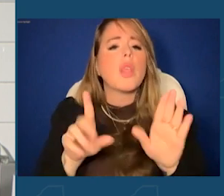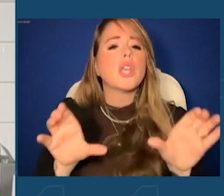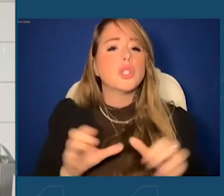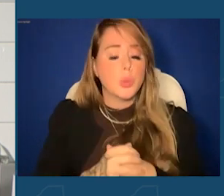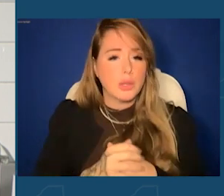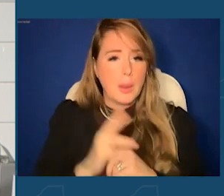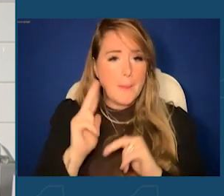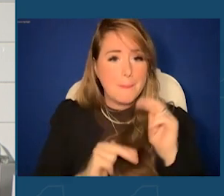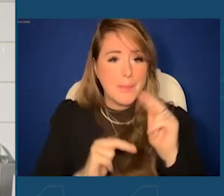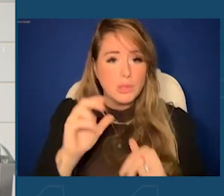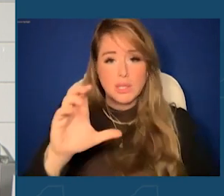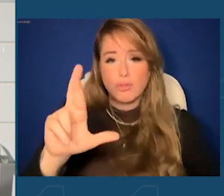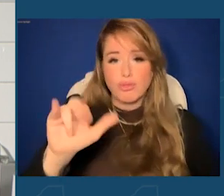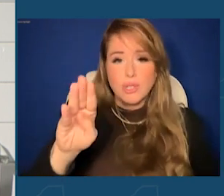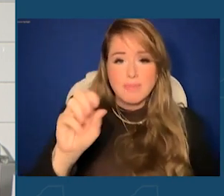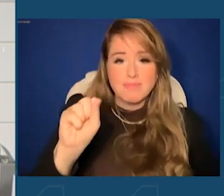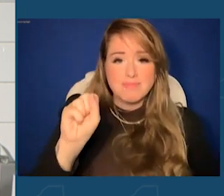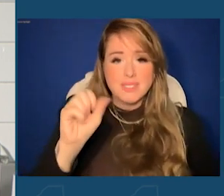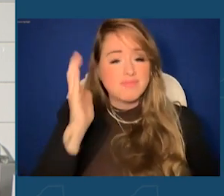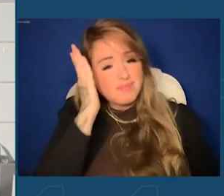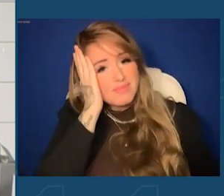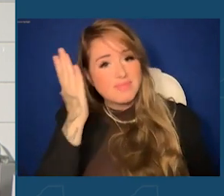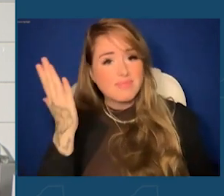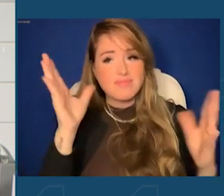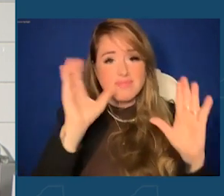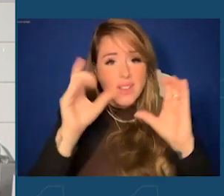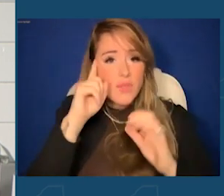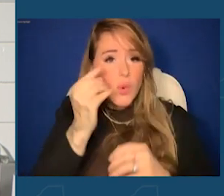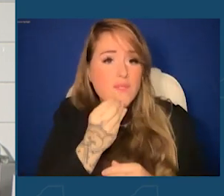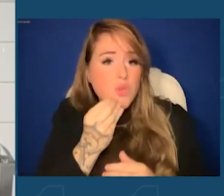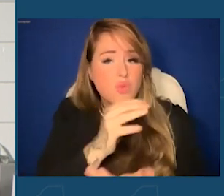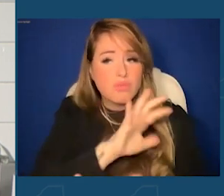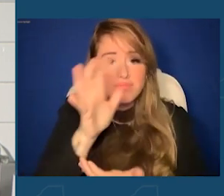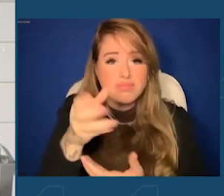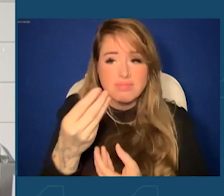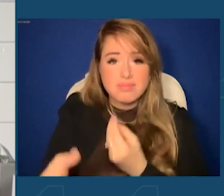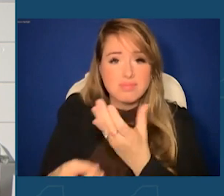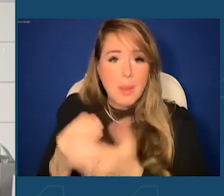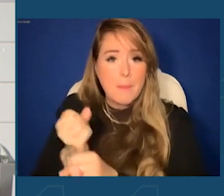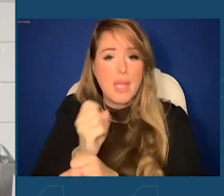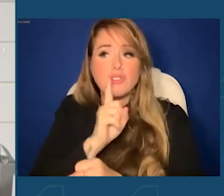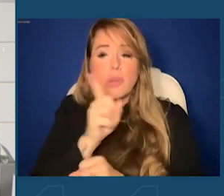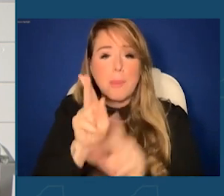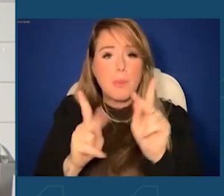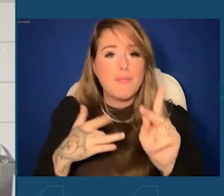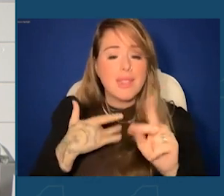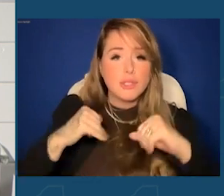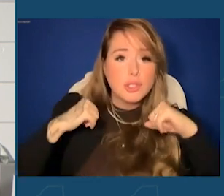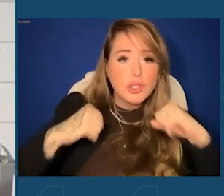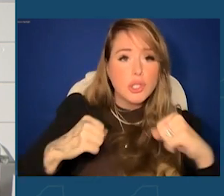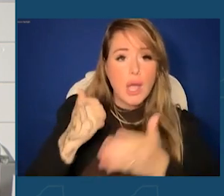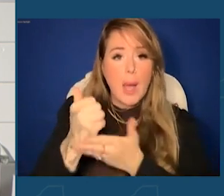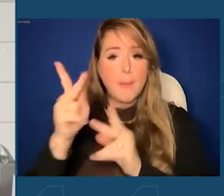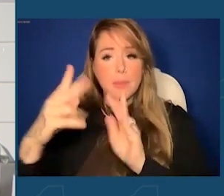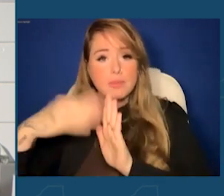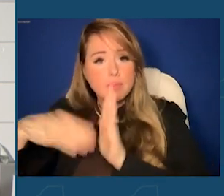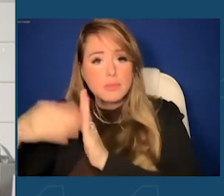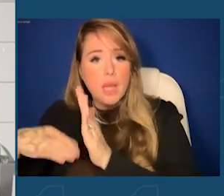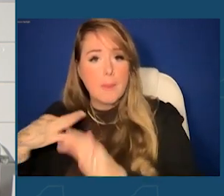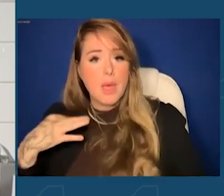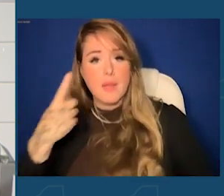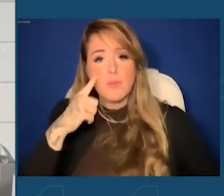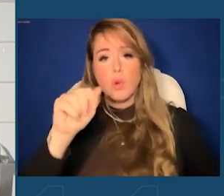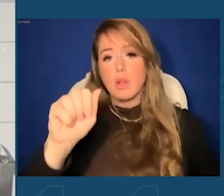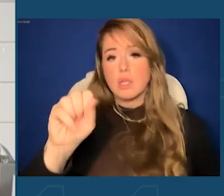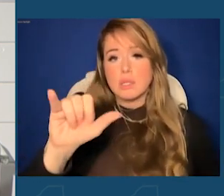Building cribs, running out for food, making you feel secure, helping people apply for their asylum status, becoming a friend to